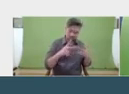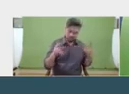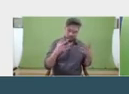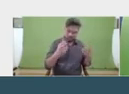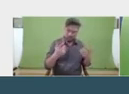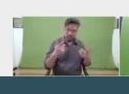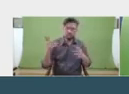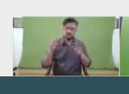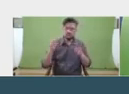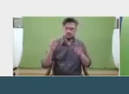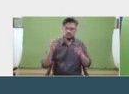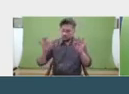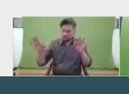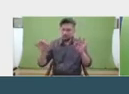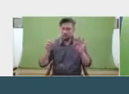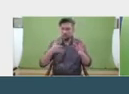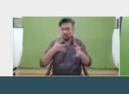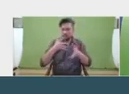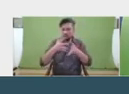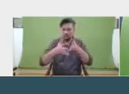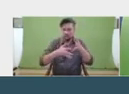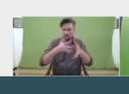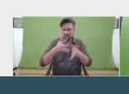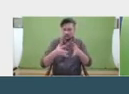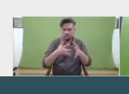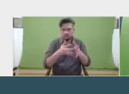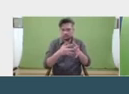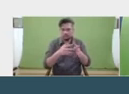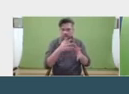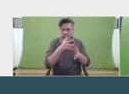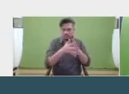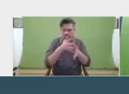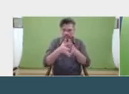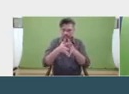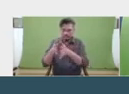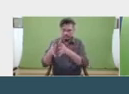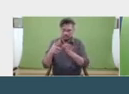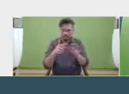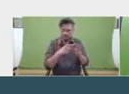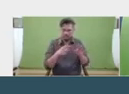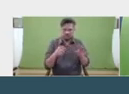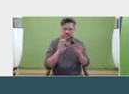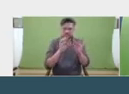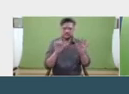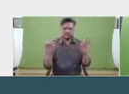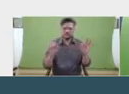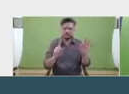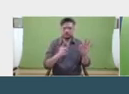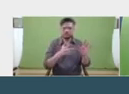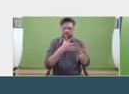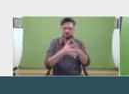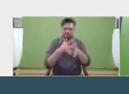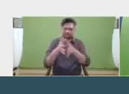what is called uh sign language a stream okay not sentence but sign language stream the whole proposition